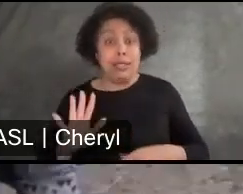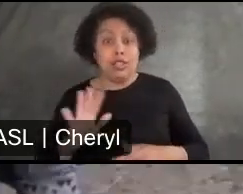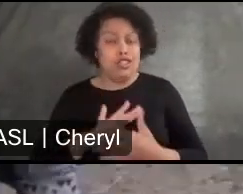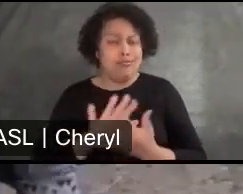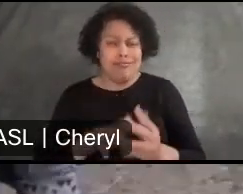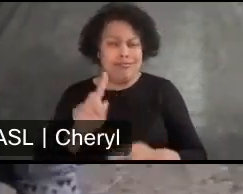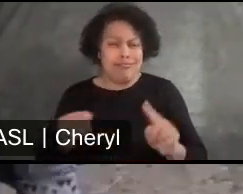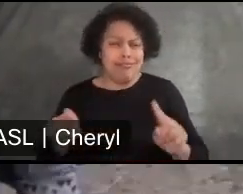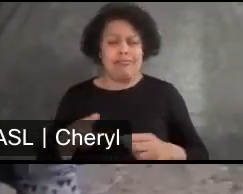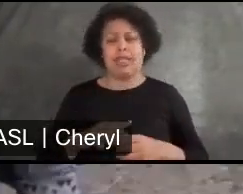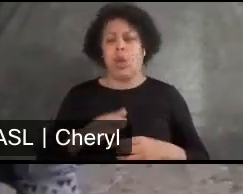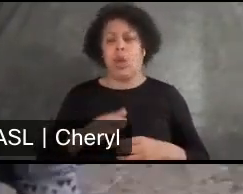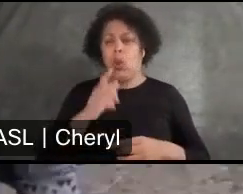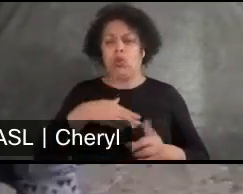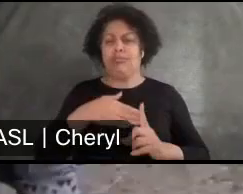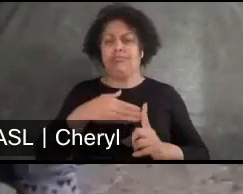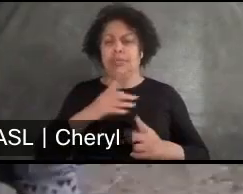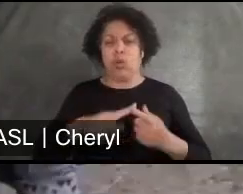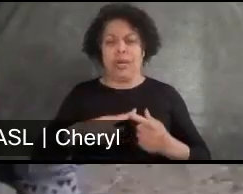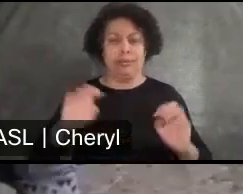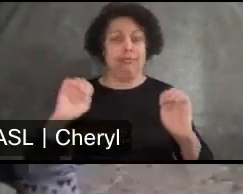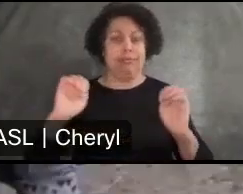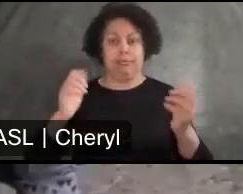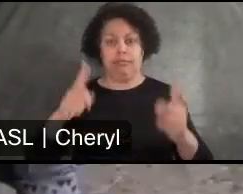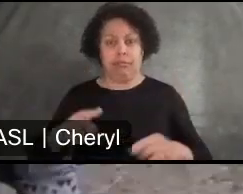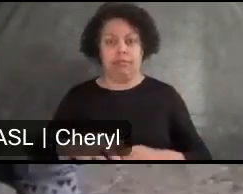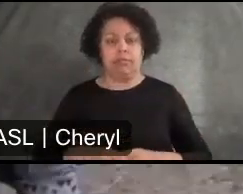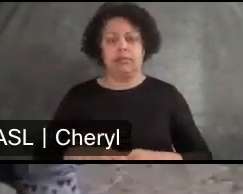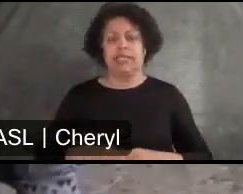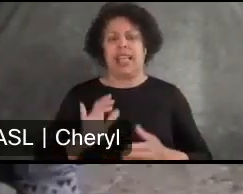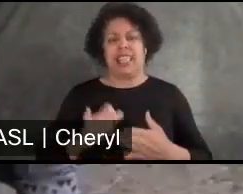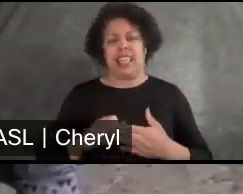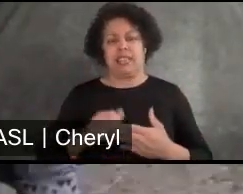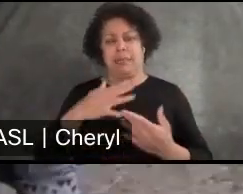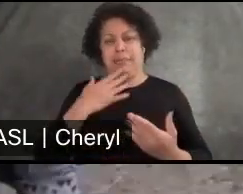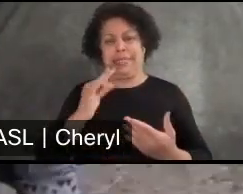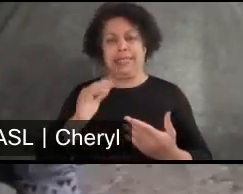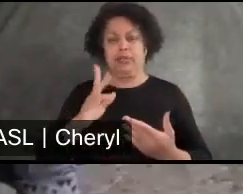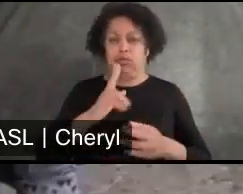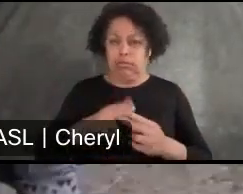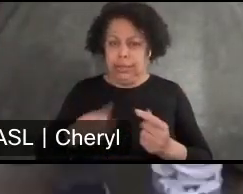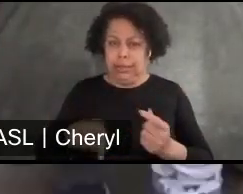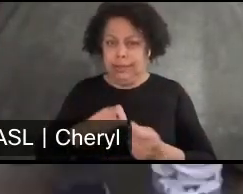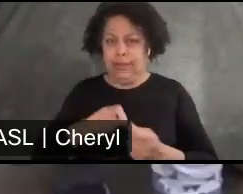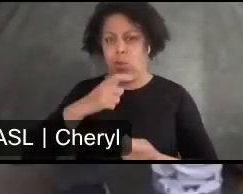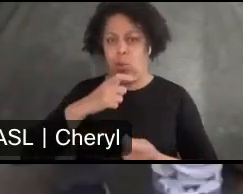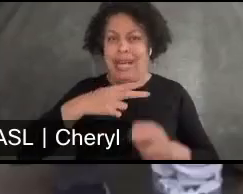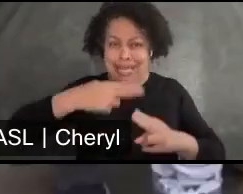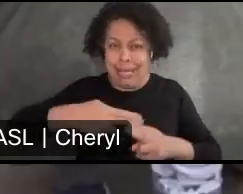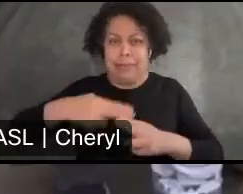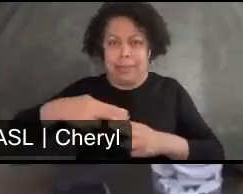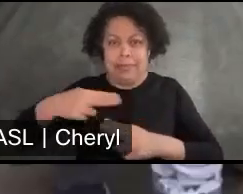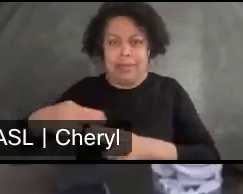go-to people in a moment of crisis. This exercise works best if you get specific. Name these people in your life directly.